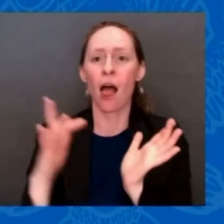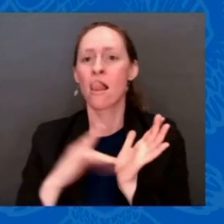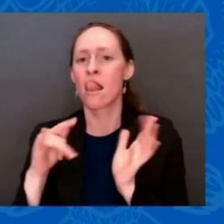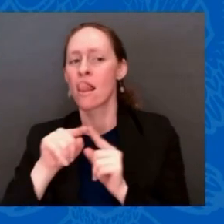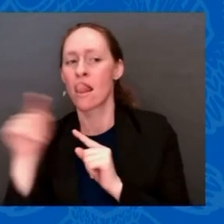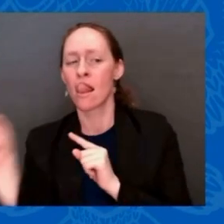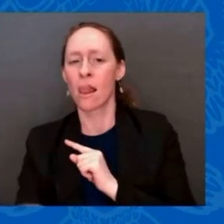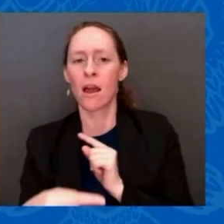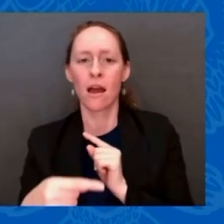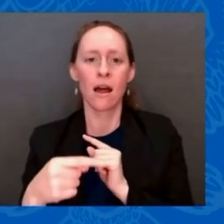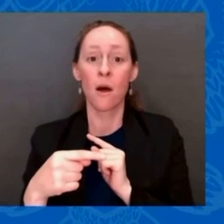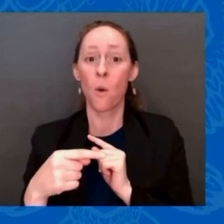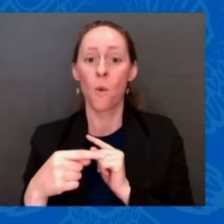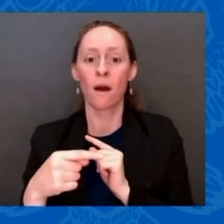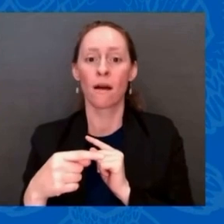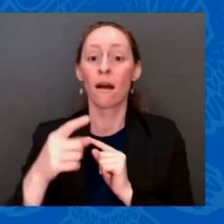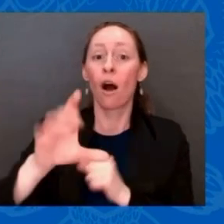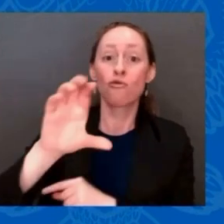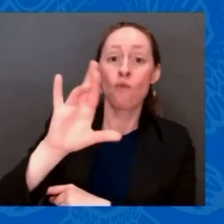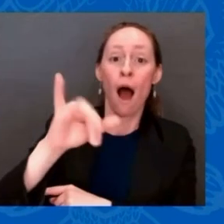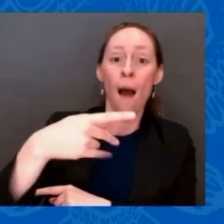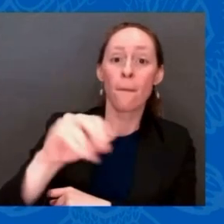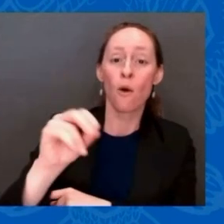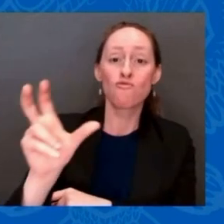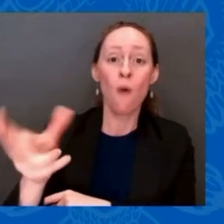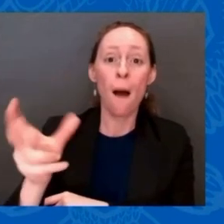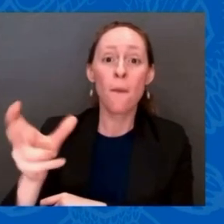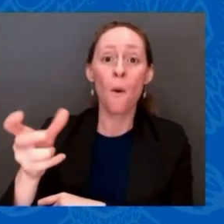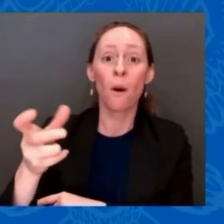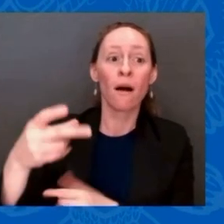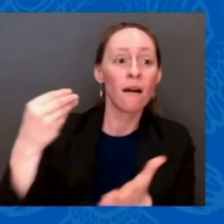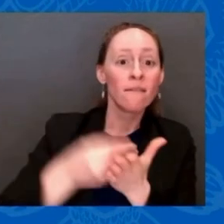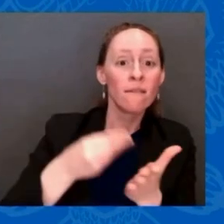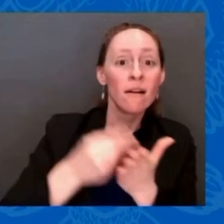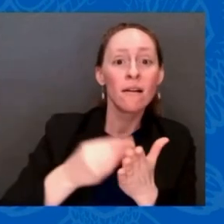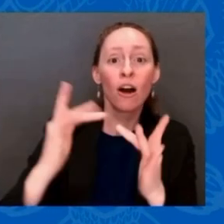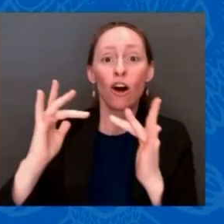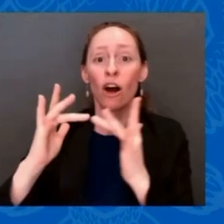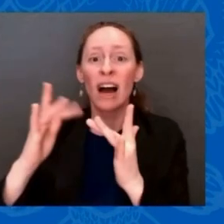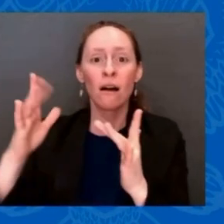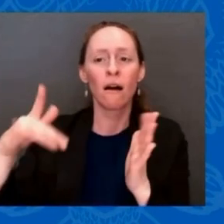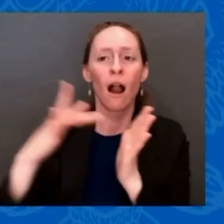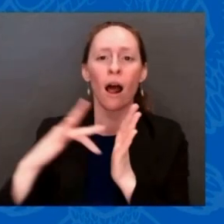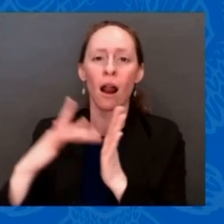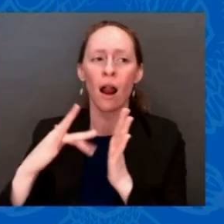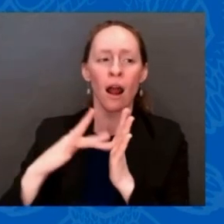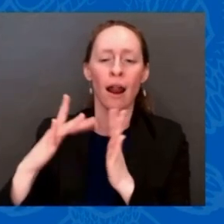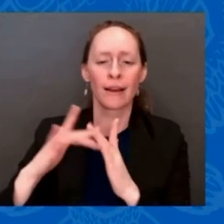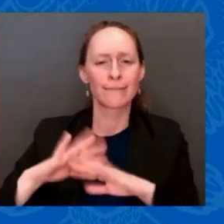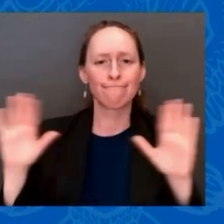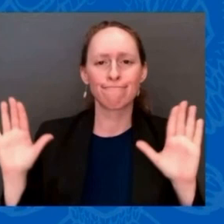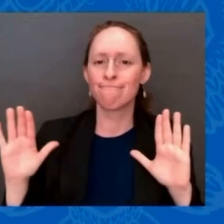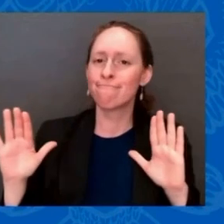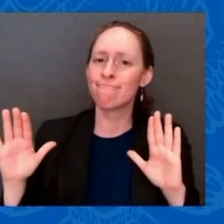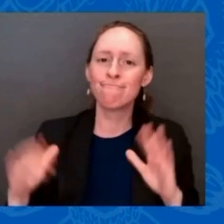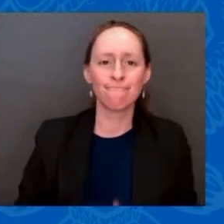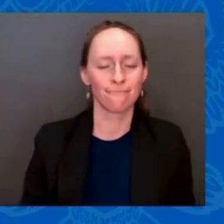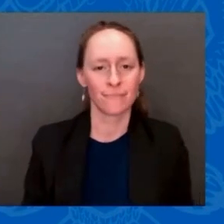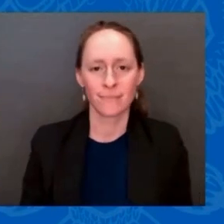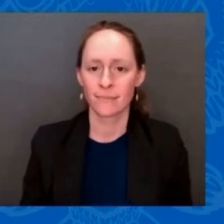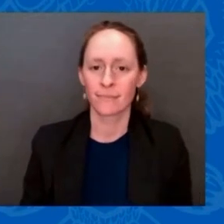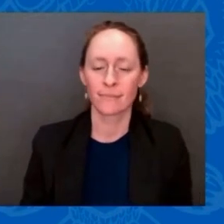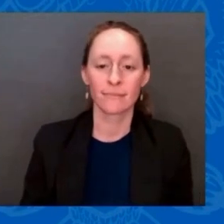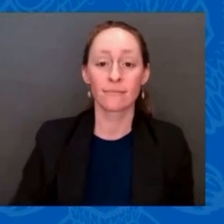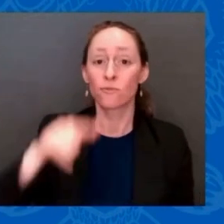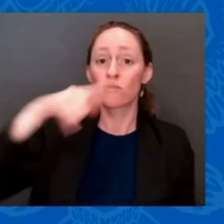got a $30,000 tax break, $30 billion tax break. We're going to get billionaires to pay up a little bit, at least the